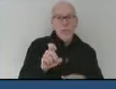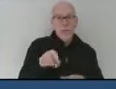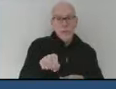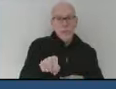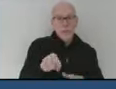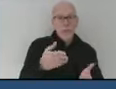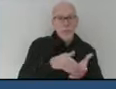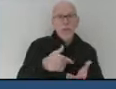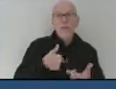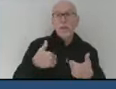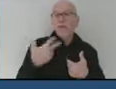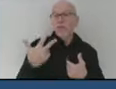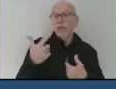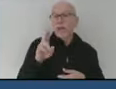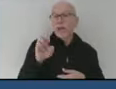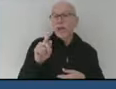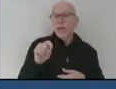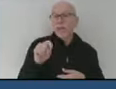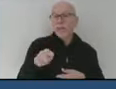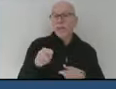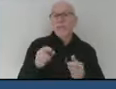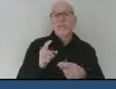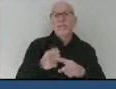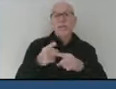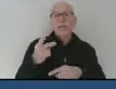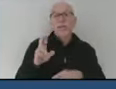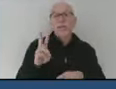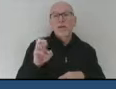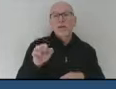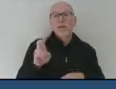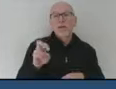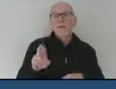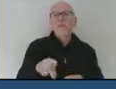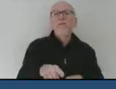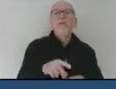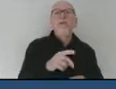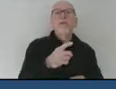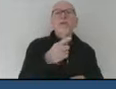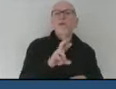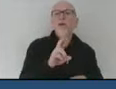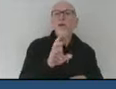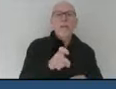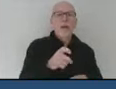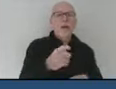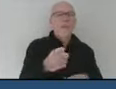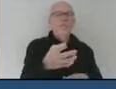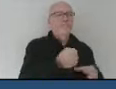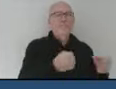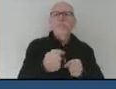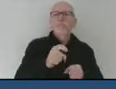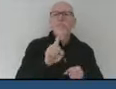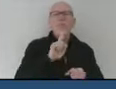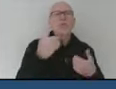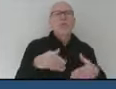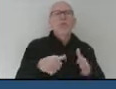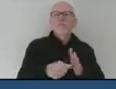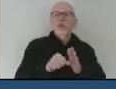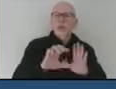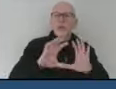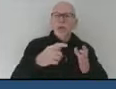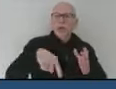we've got three guests with us joining Dr. Weaver. Dr. Box has lined up just an impressive group of medical professionals who are,